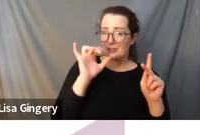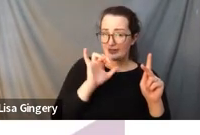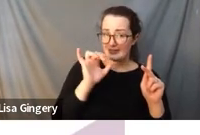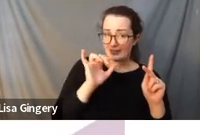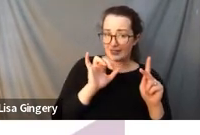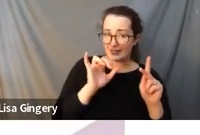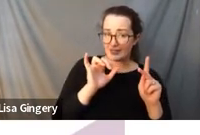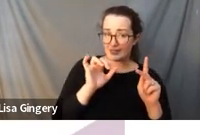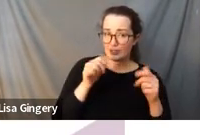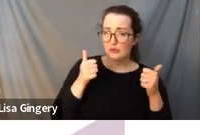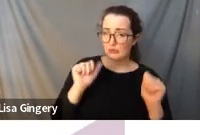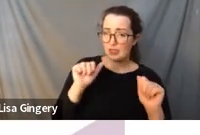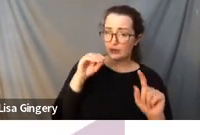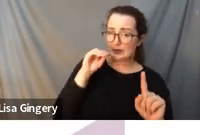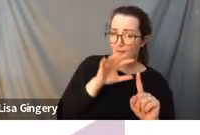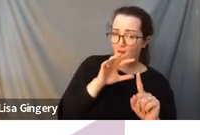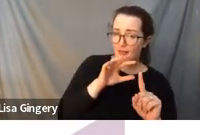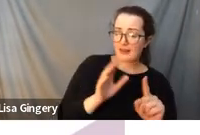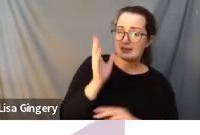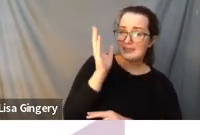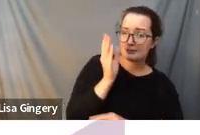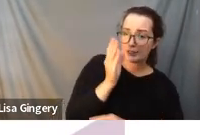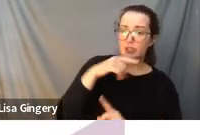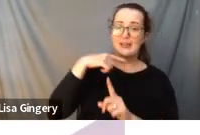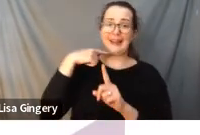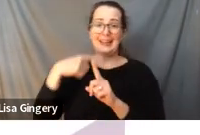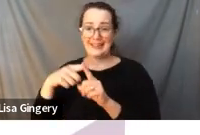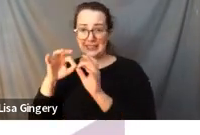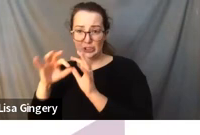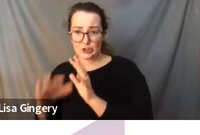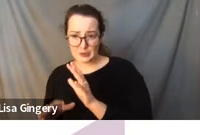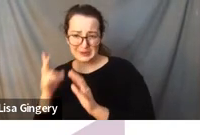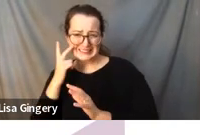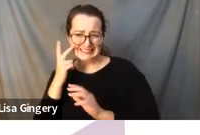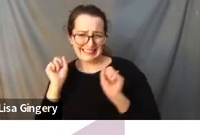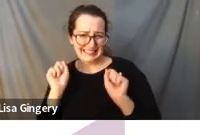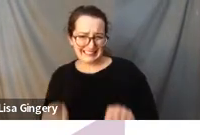trying to spotlight the speaker and interpreter. Let's see if we can